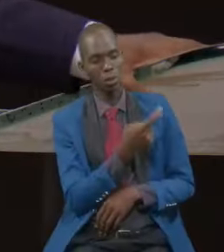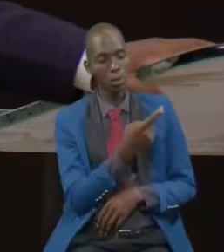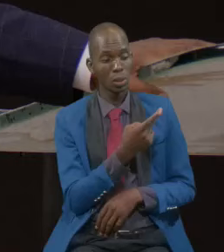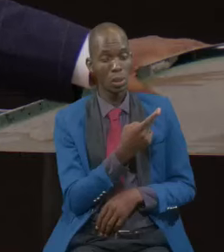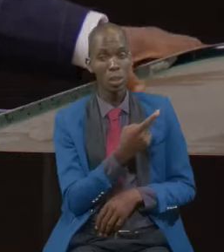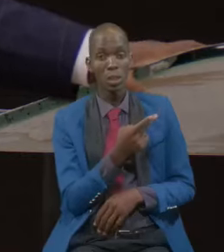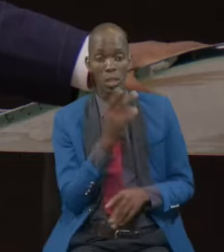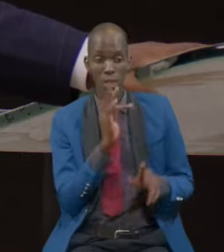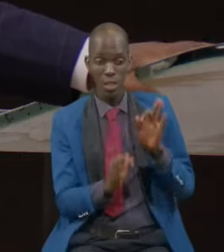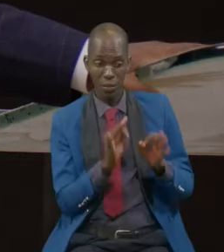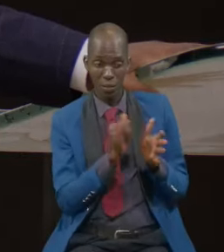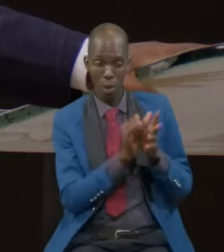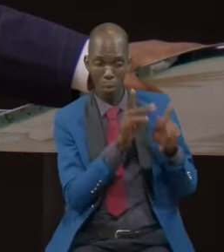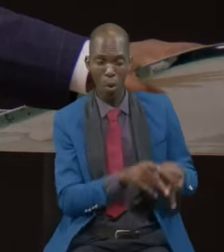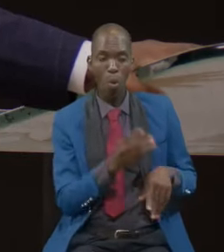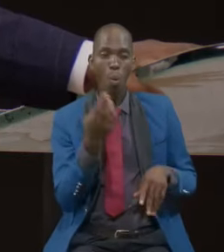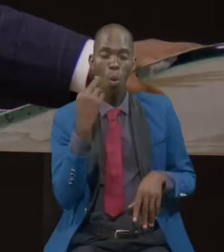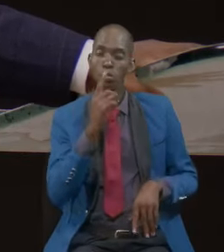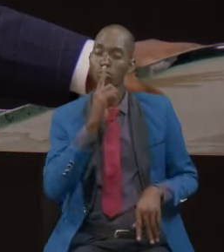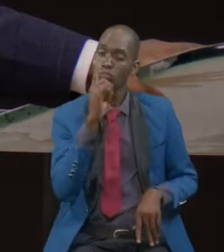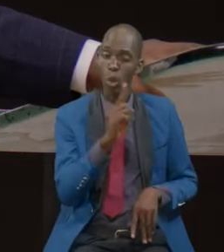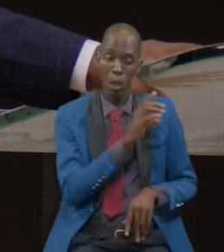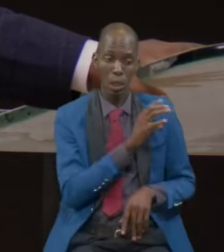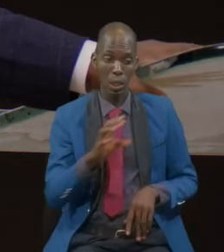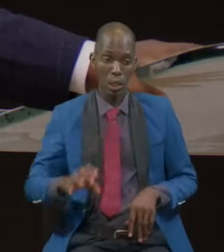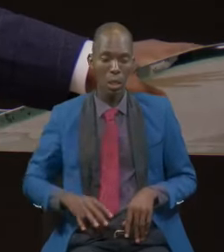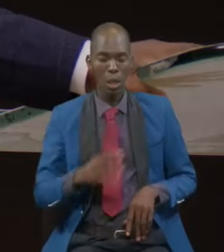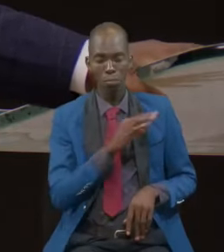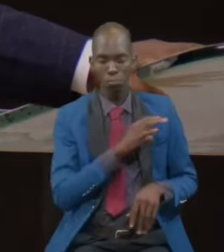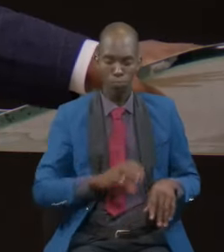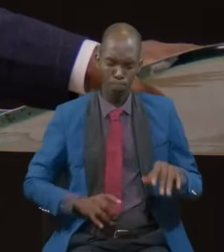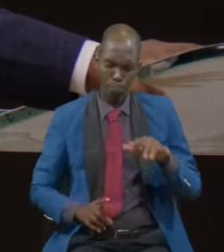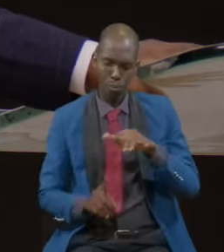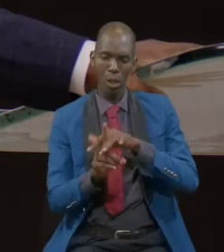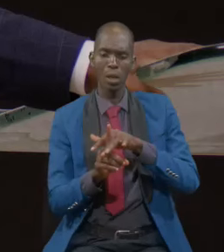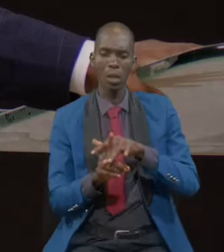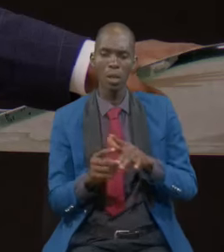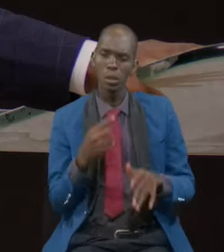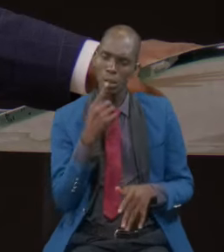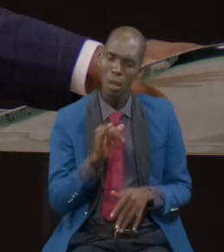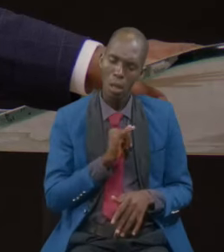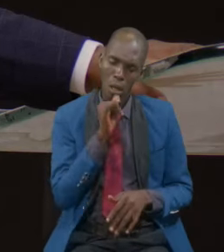were Christ, real Christ, and he just appeared to you and is hungry,